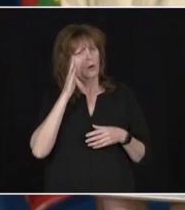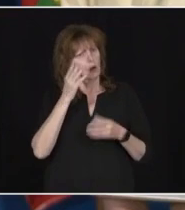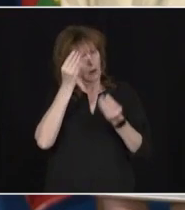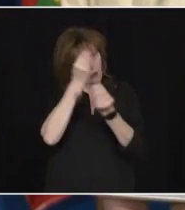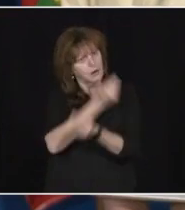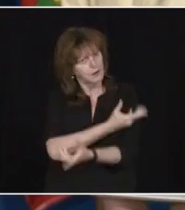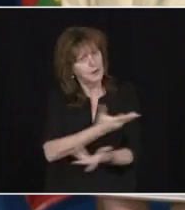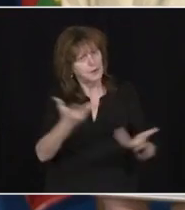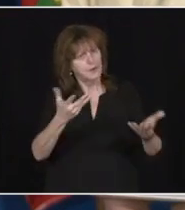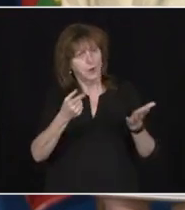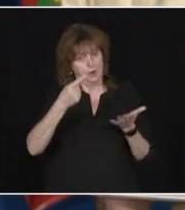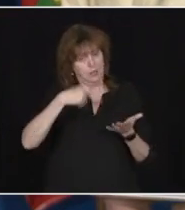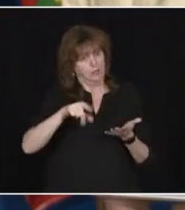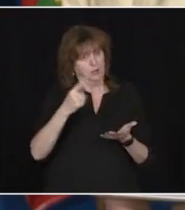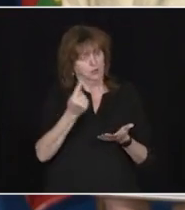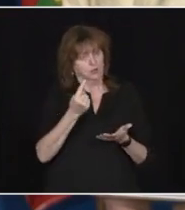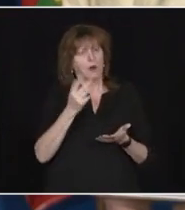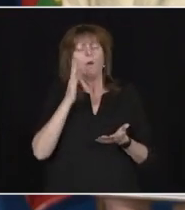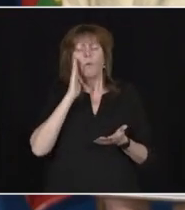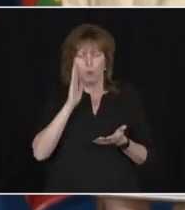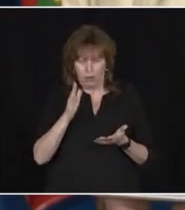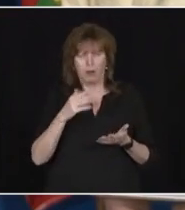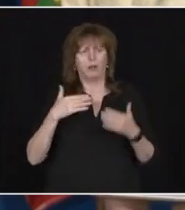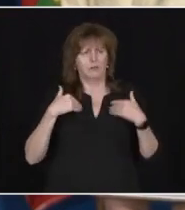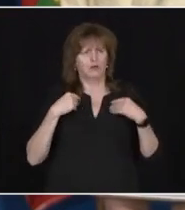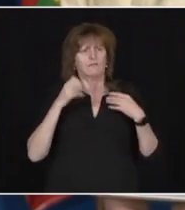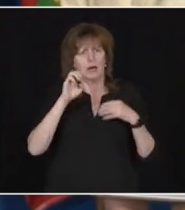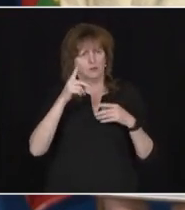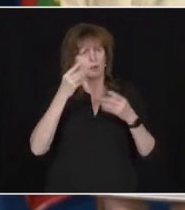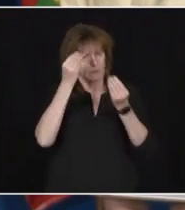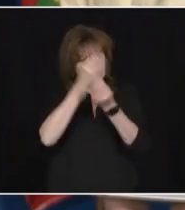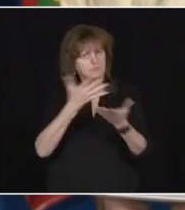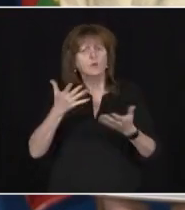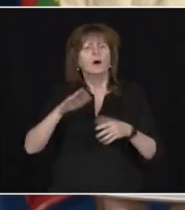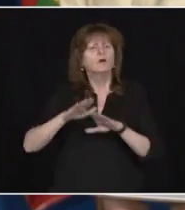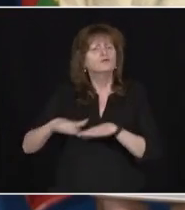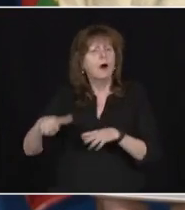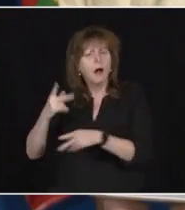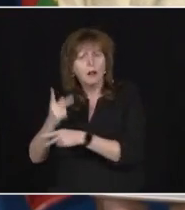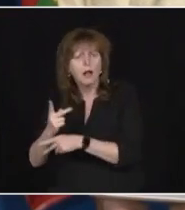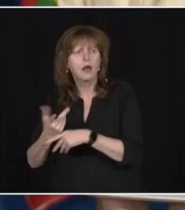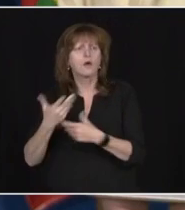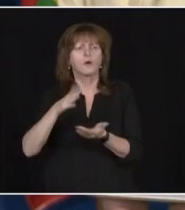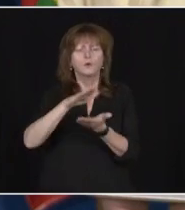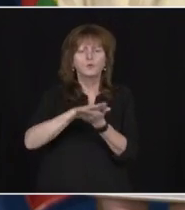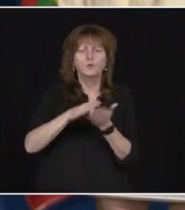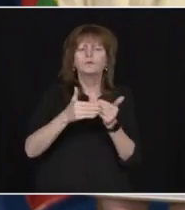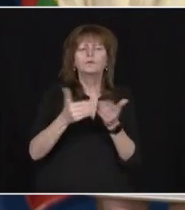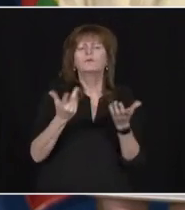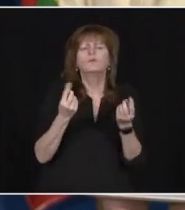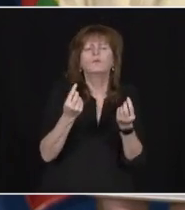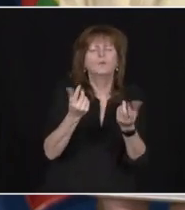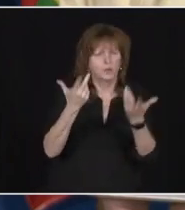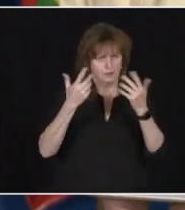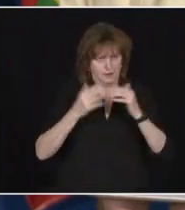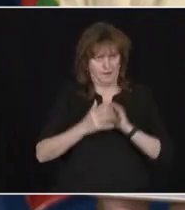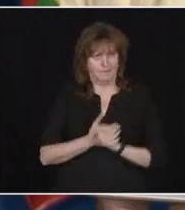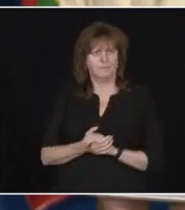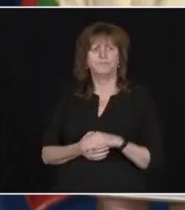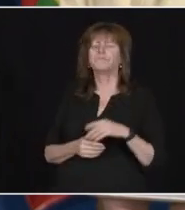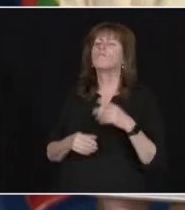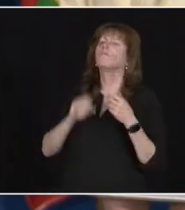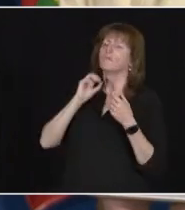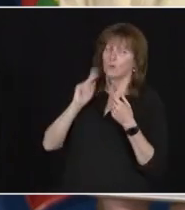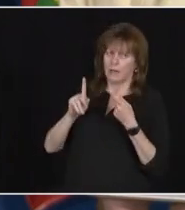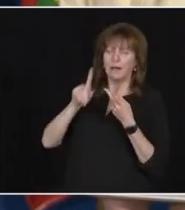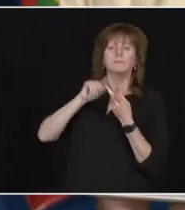Lecce will have an announcement about child care and about schools moving forward. Okay, and also